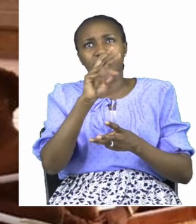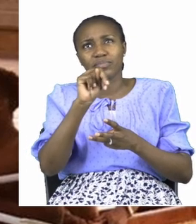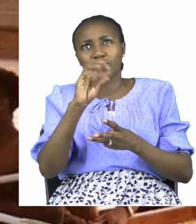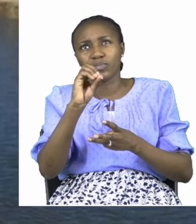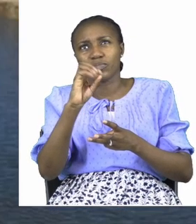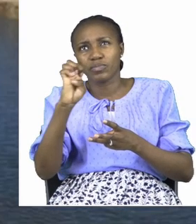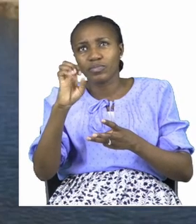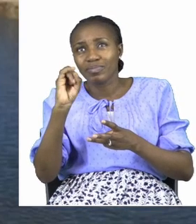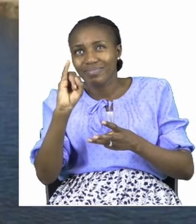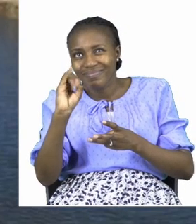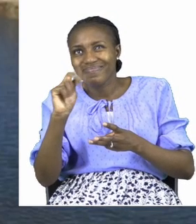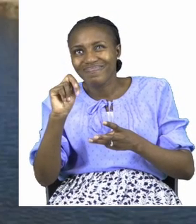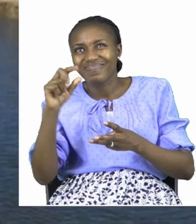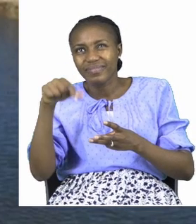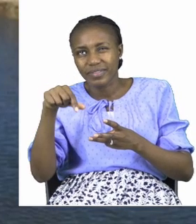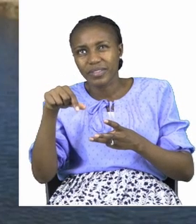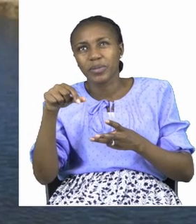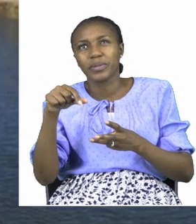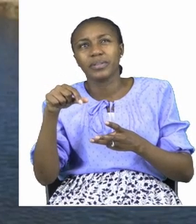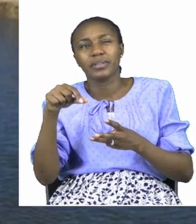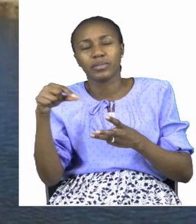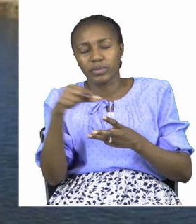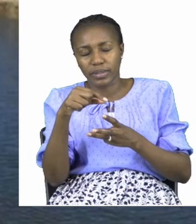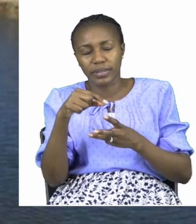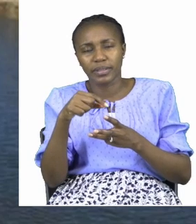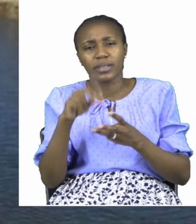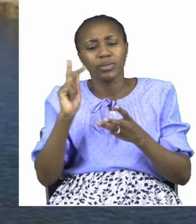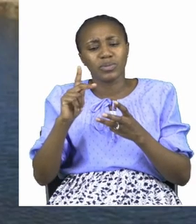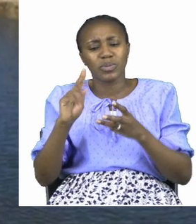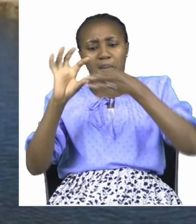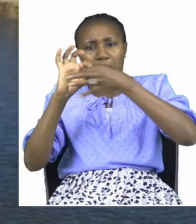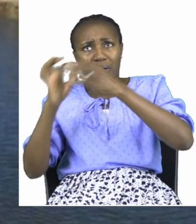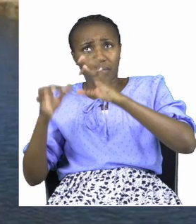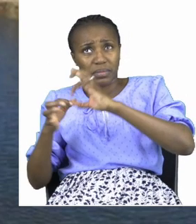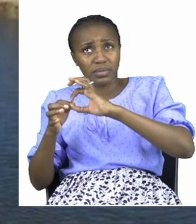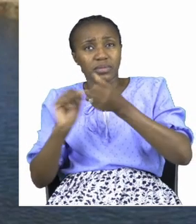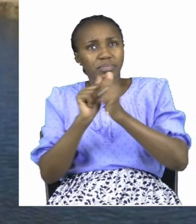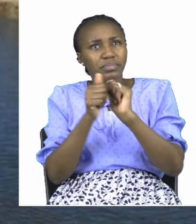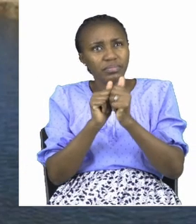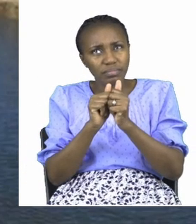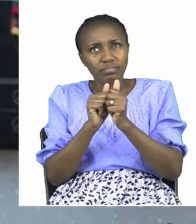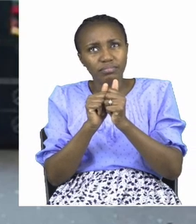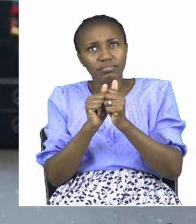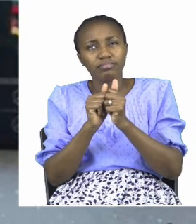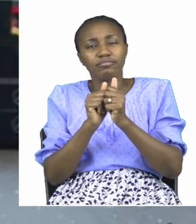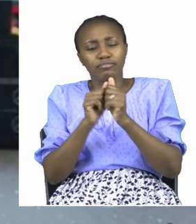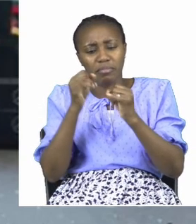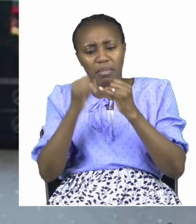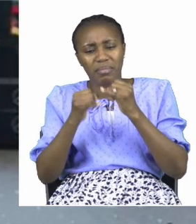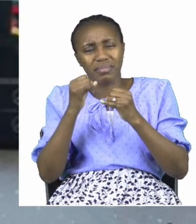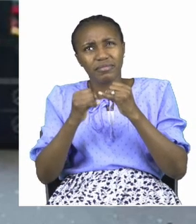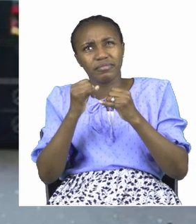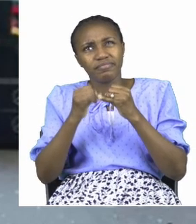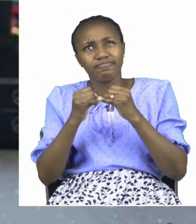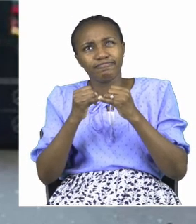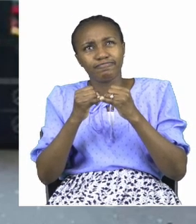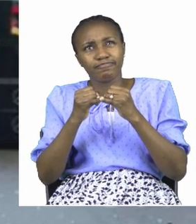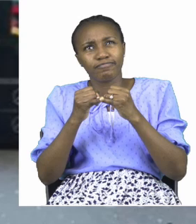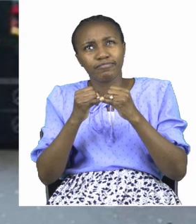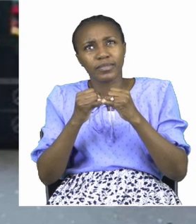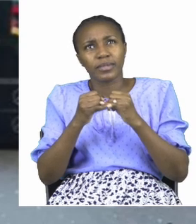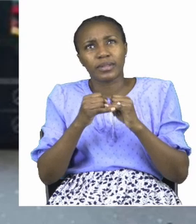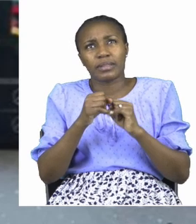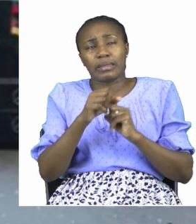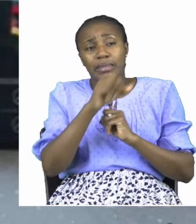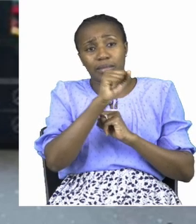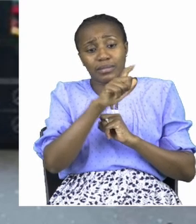canoeing there is also a sport, an Olympic code, and then there is also slalom, which